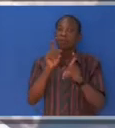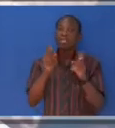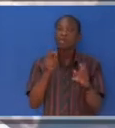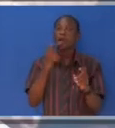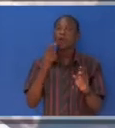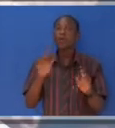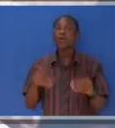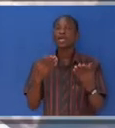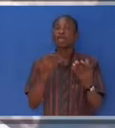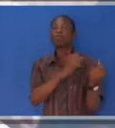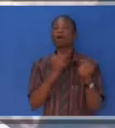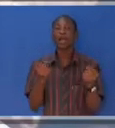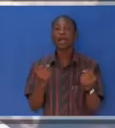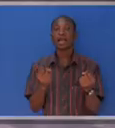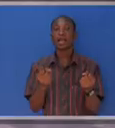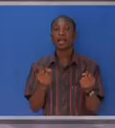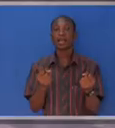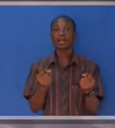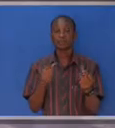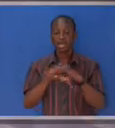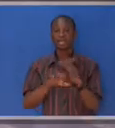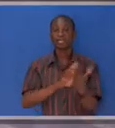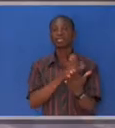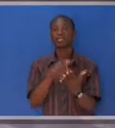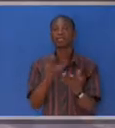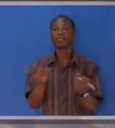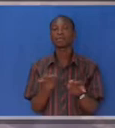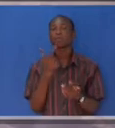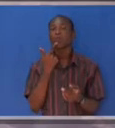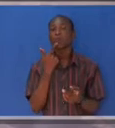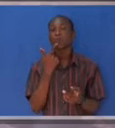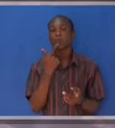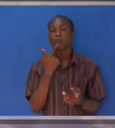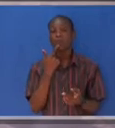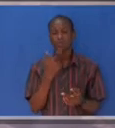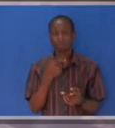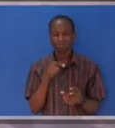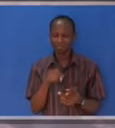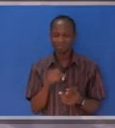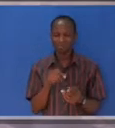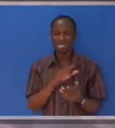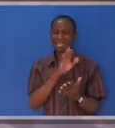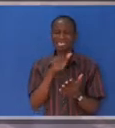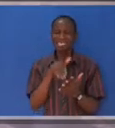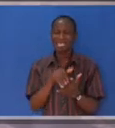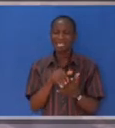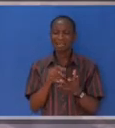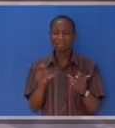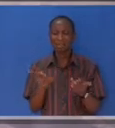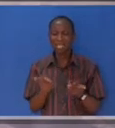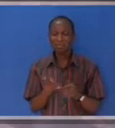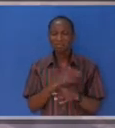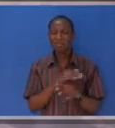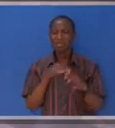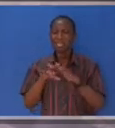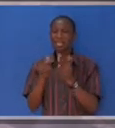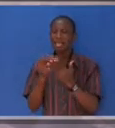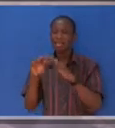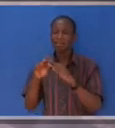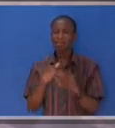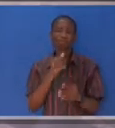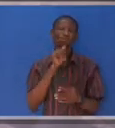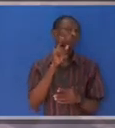ye hu no bible mba bia nti enye no kure enye no kure da se so obi ewu a okom fimfim